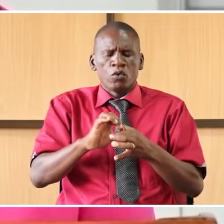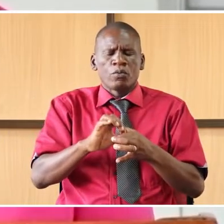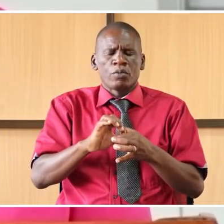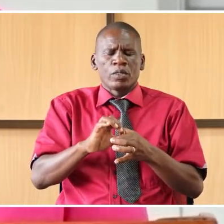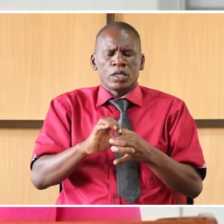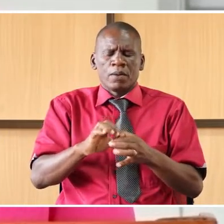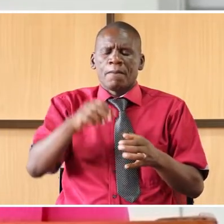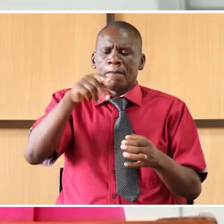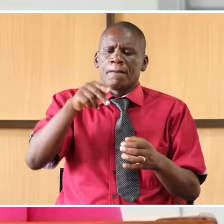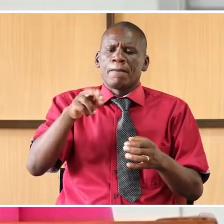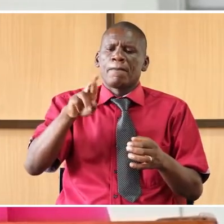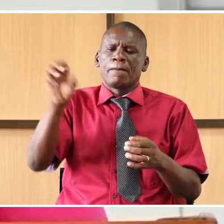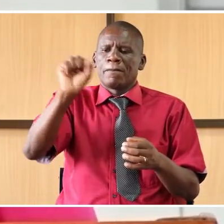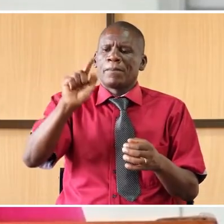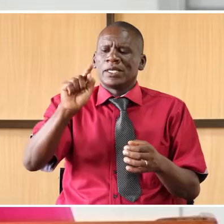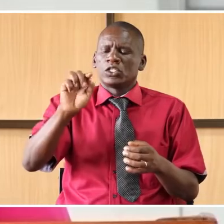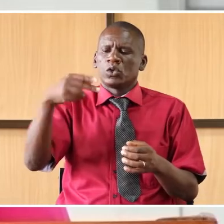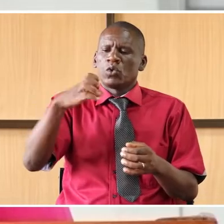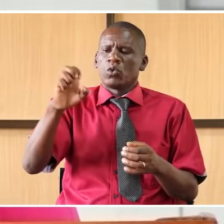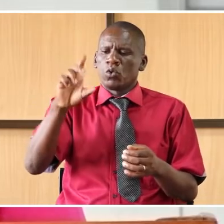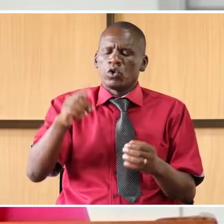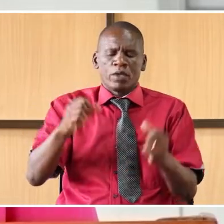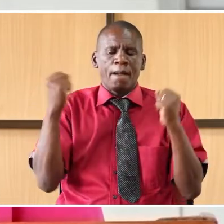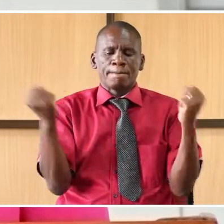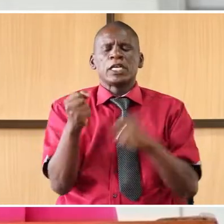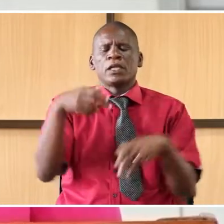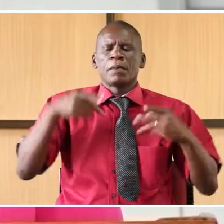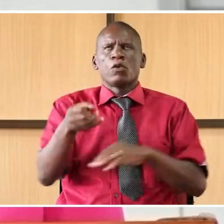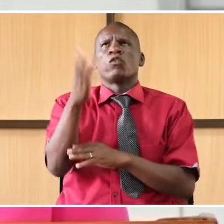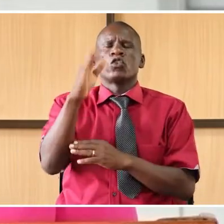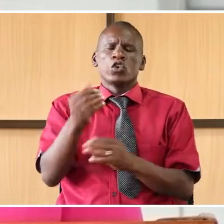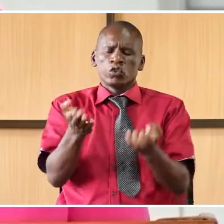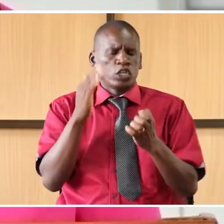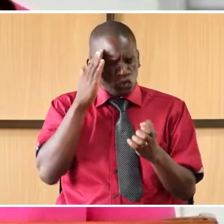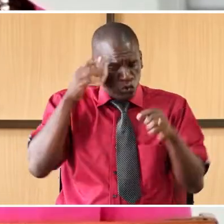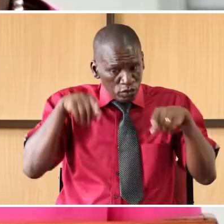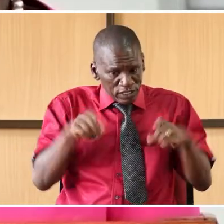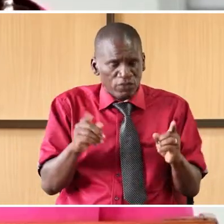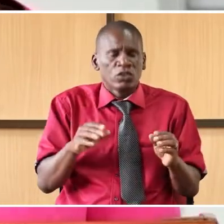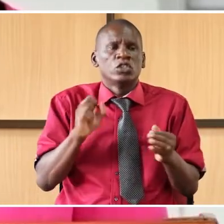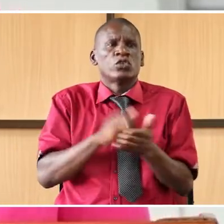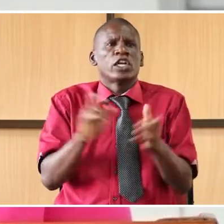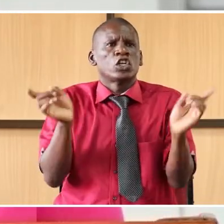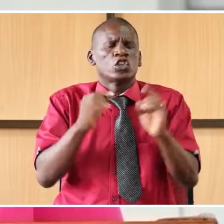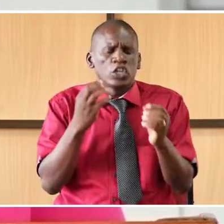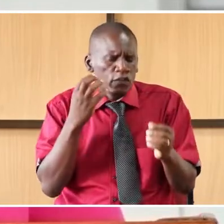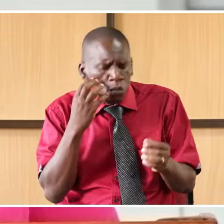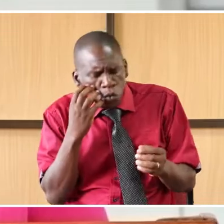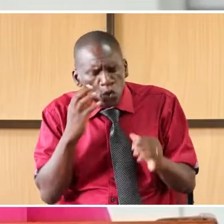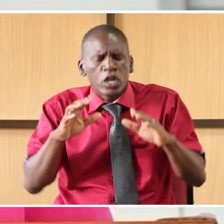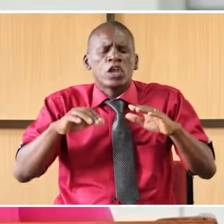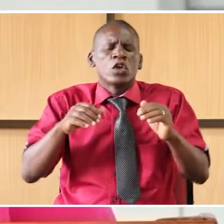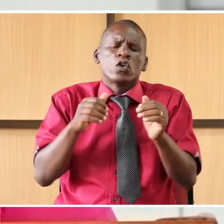priesthood, a mighty people of God. So you need to know who you are so that you don't mourn over